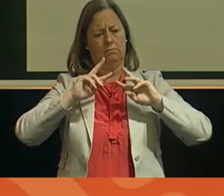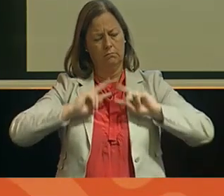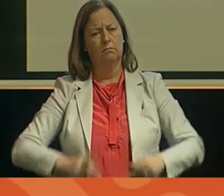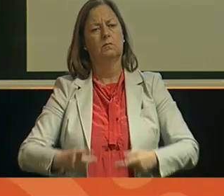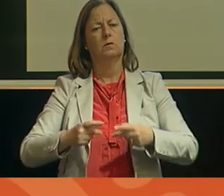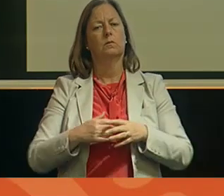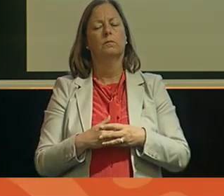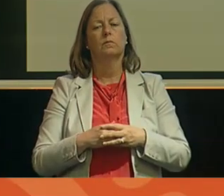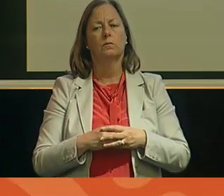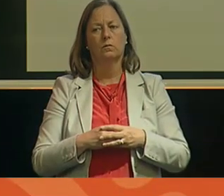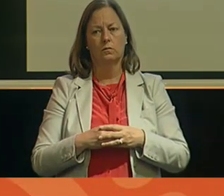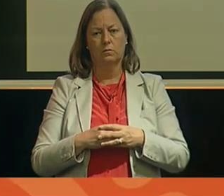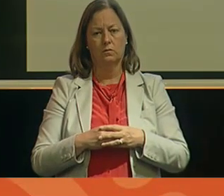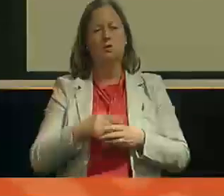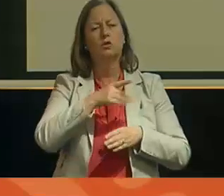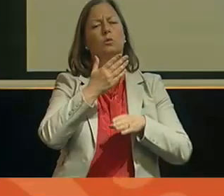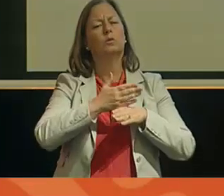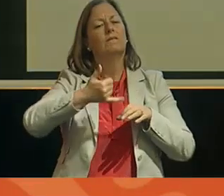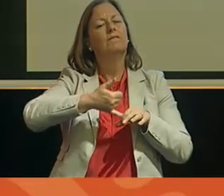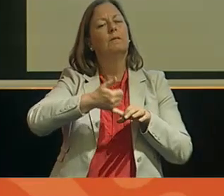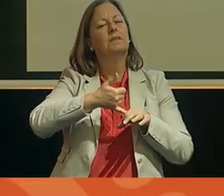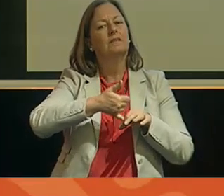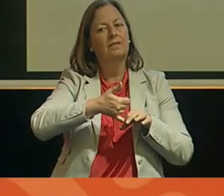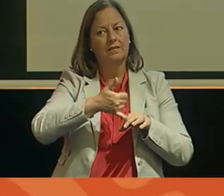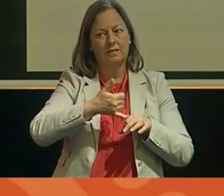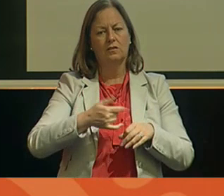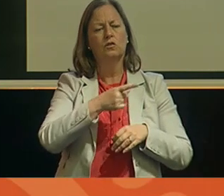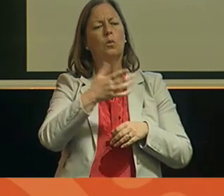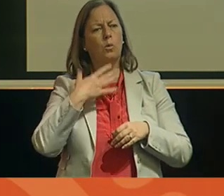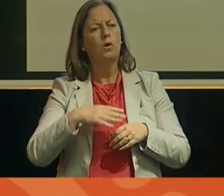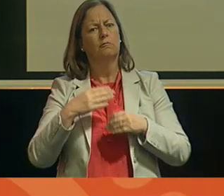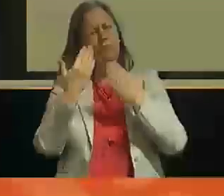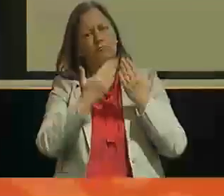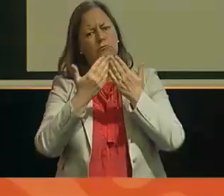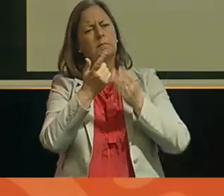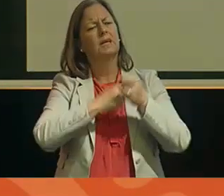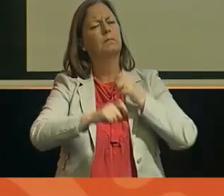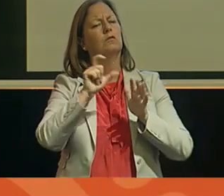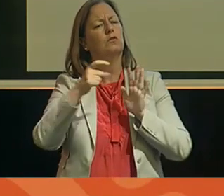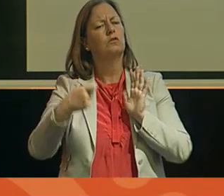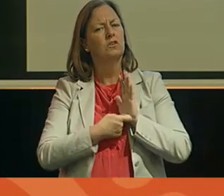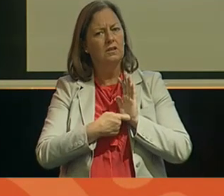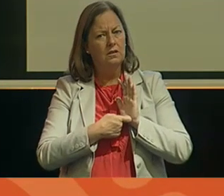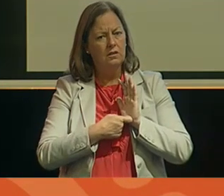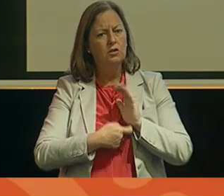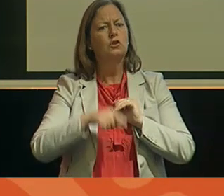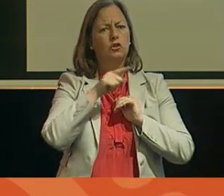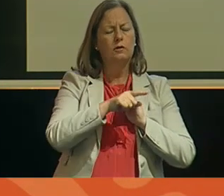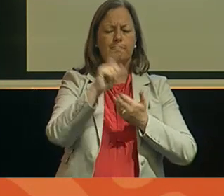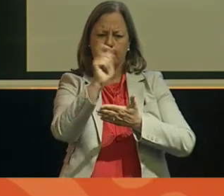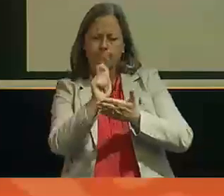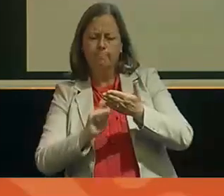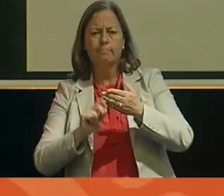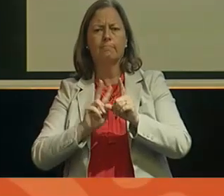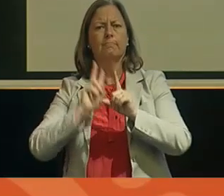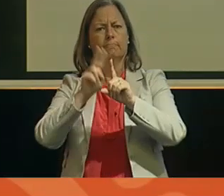She was basically a pharmaceutical. She works in a pharmacy. She wanted further studies to be a doctor. So she applied in a local university to